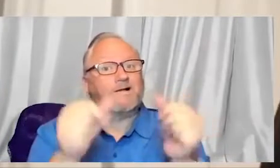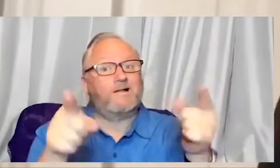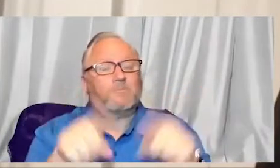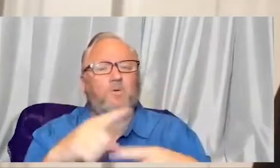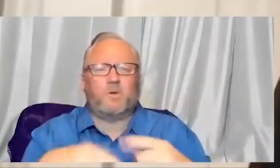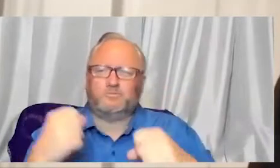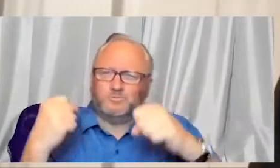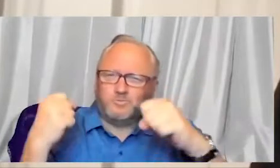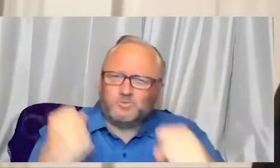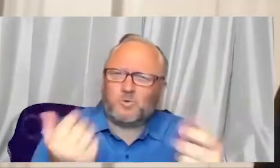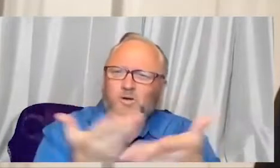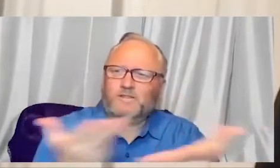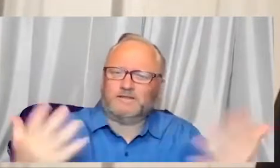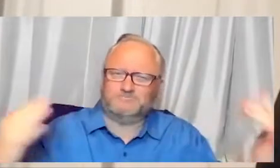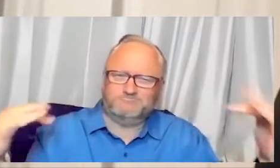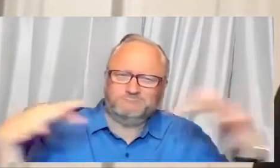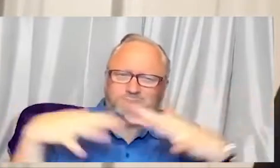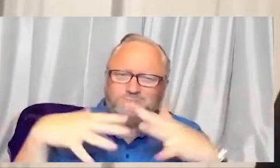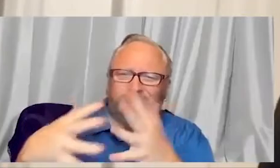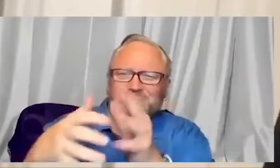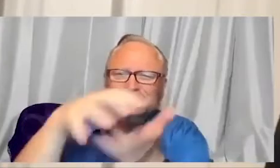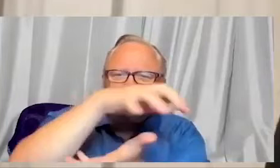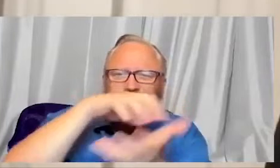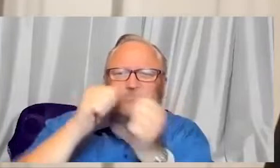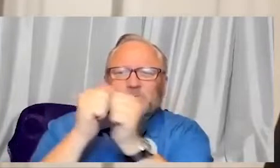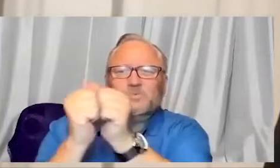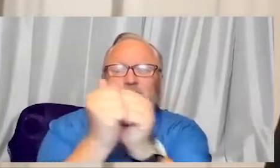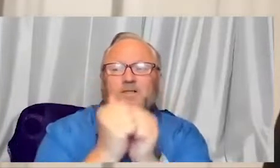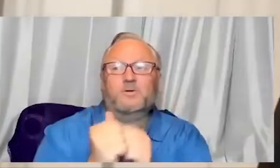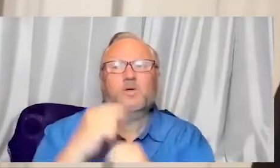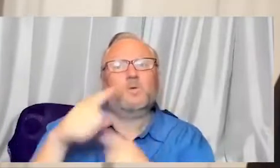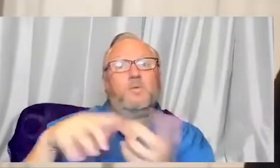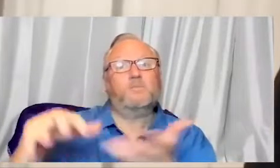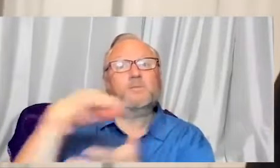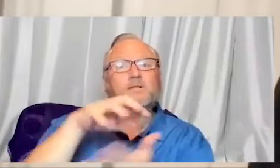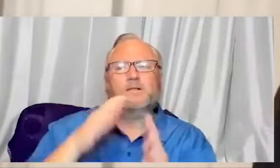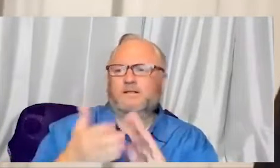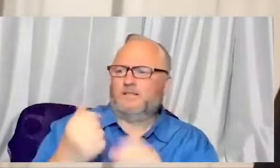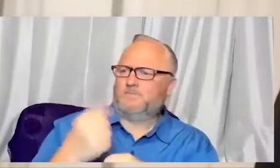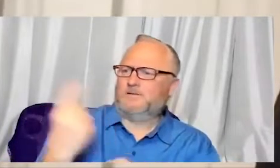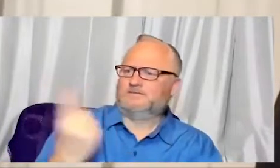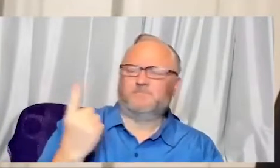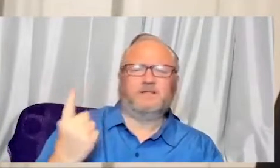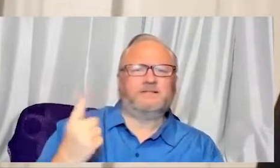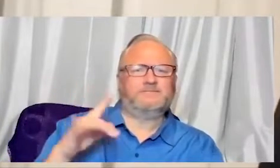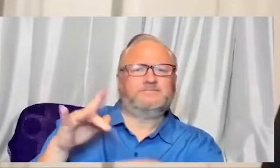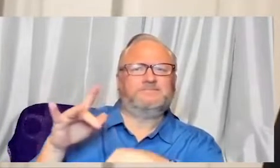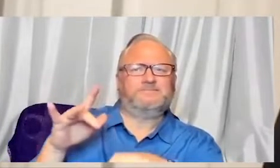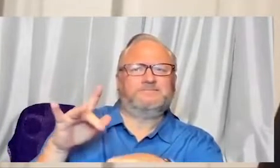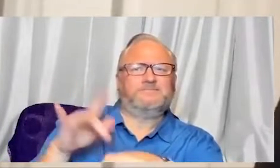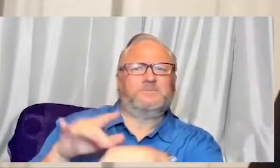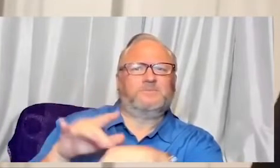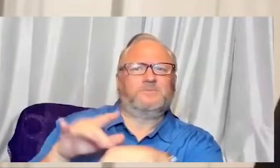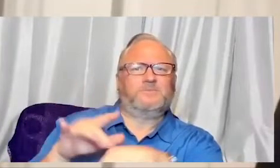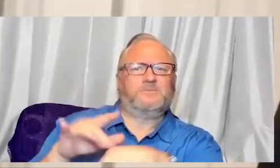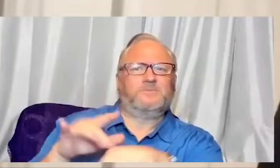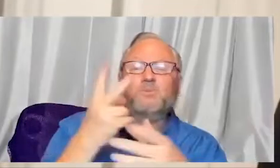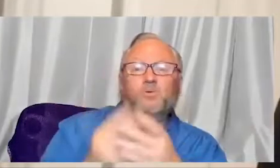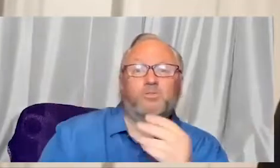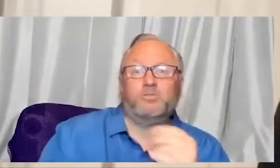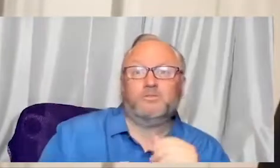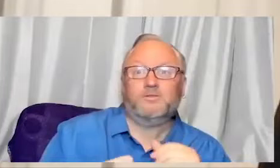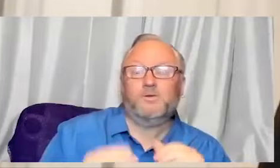meld, and in so doing, create something nascent that is both wonderful and beautiful,